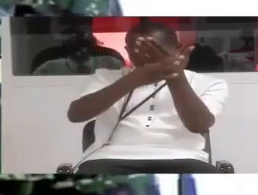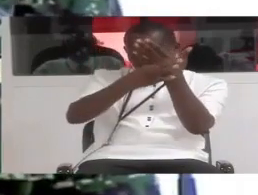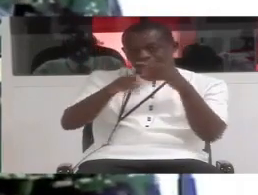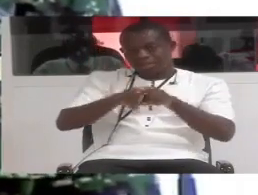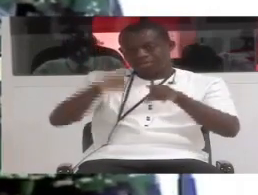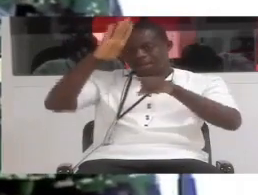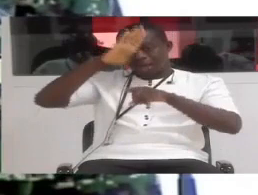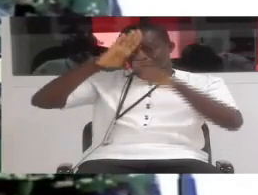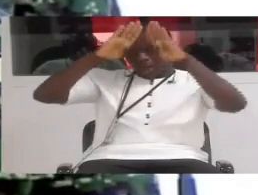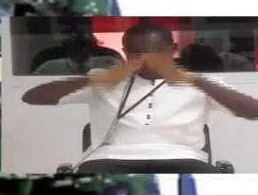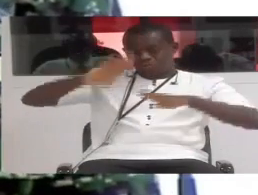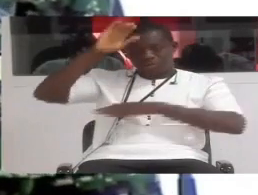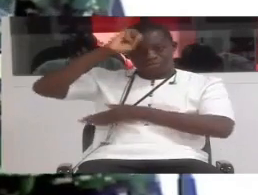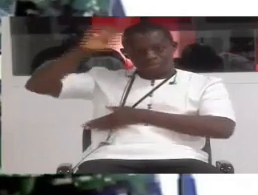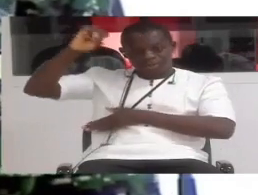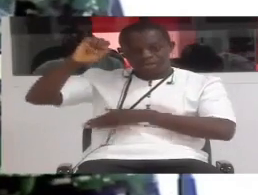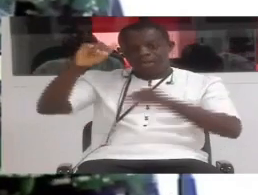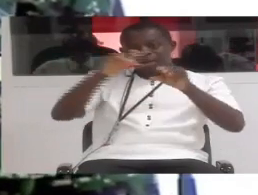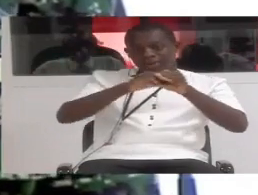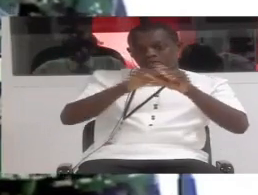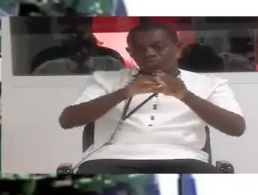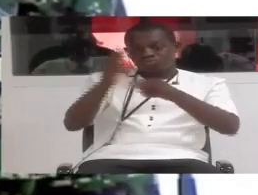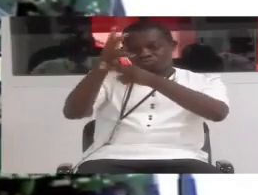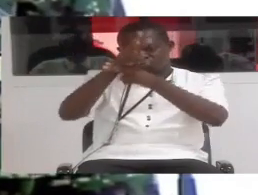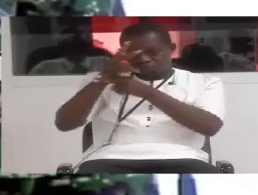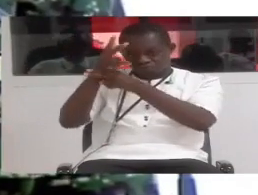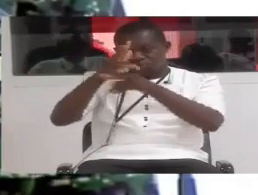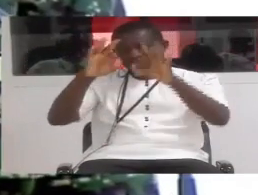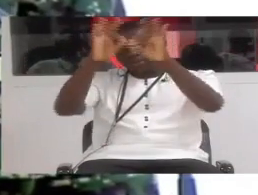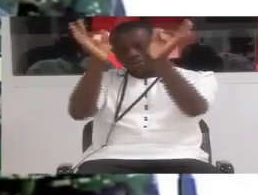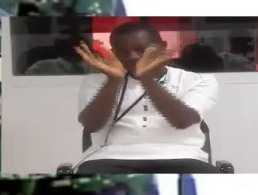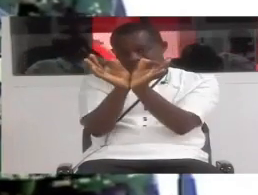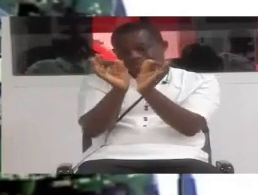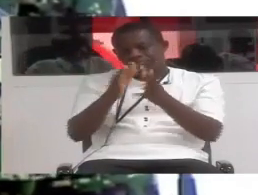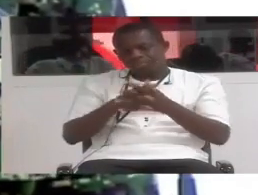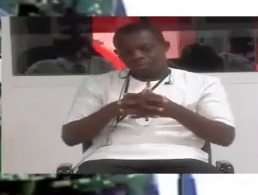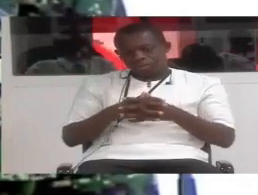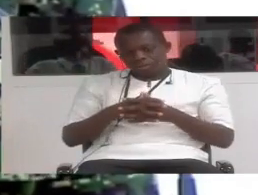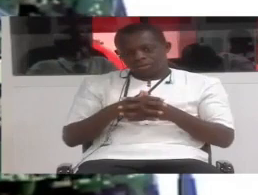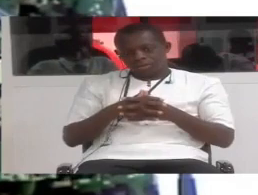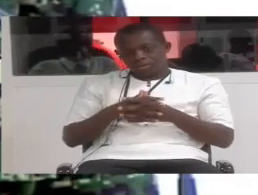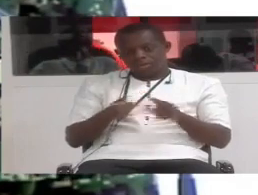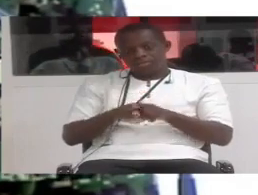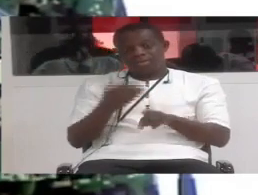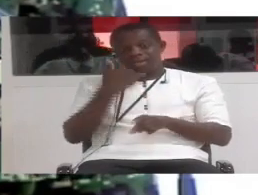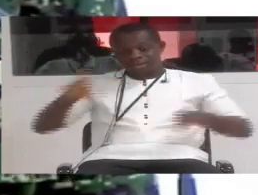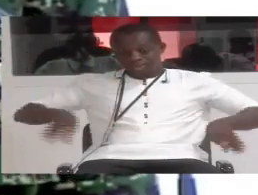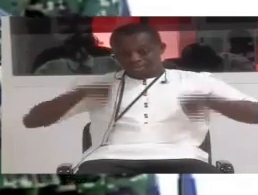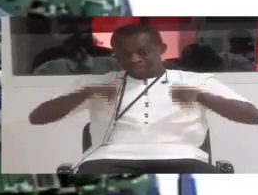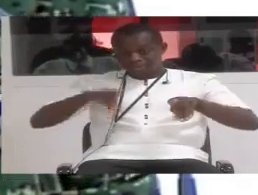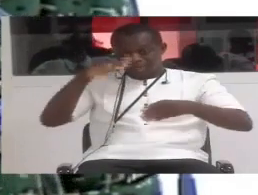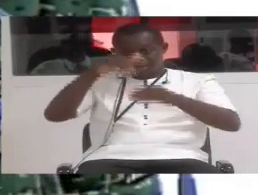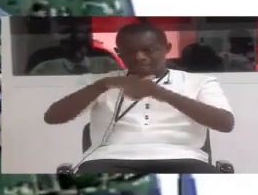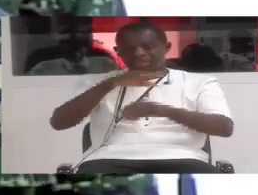They were brought from the police and moved to the state house and then incorporated into the patrol team. Did they participate in the